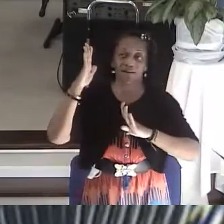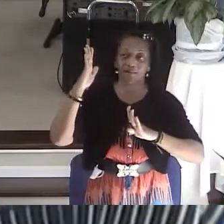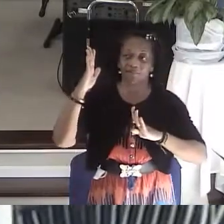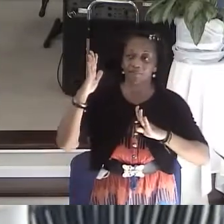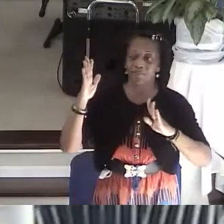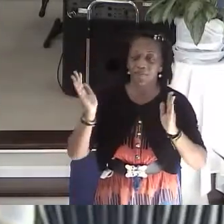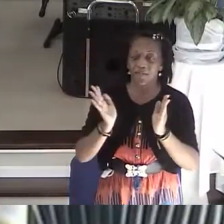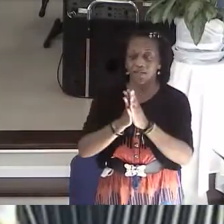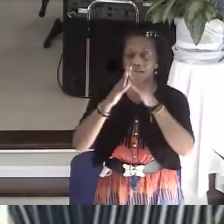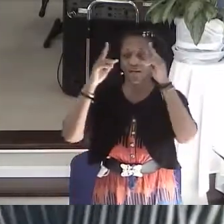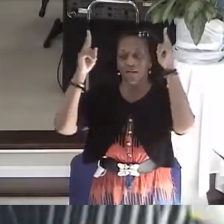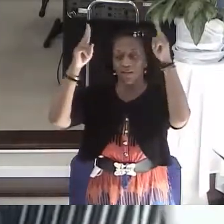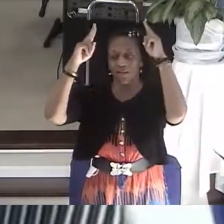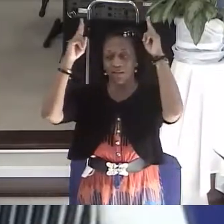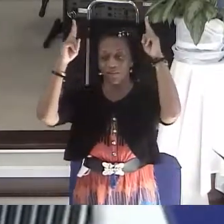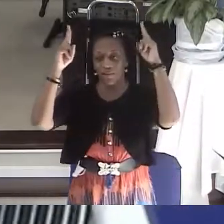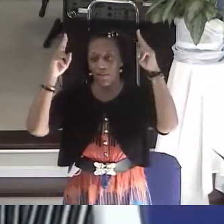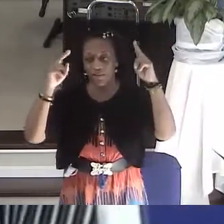Hallelujah.